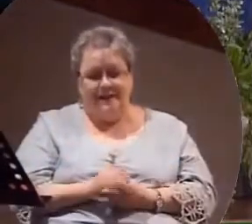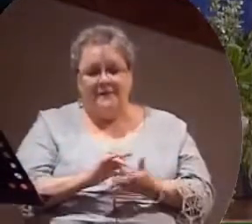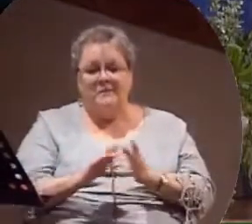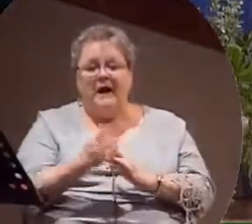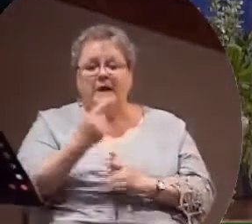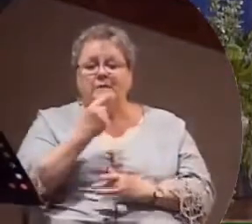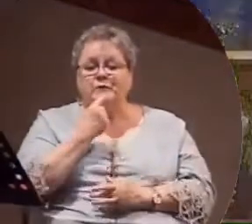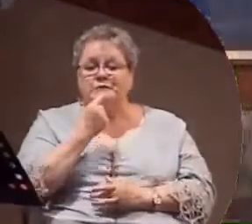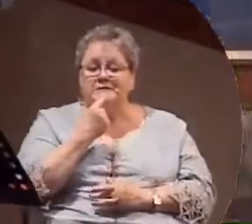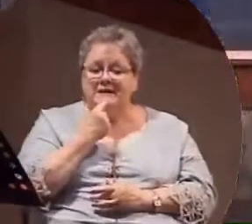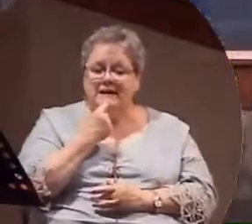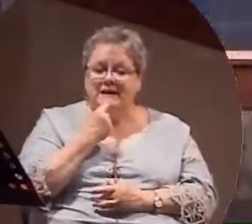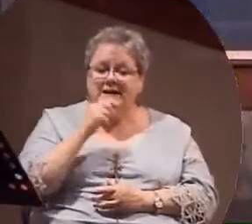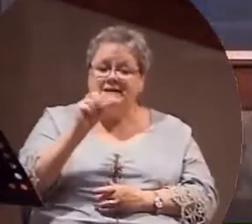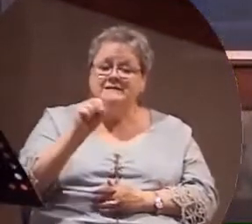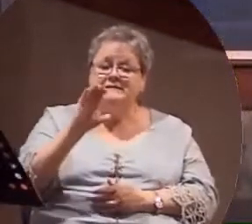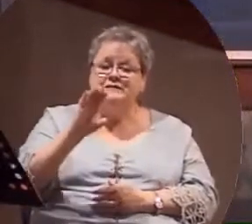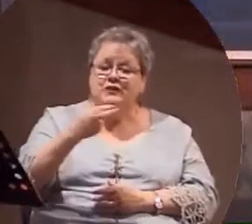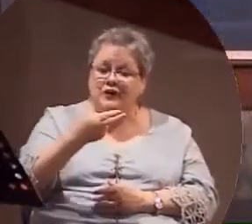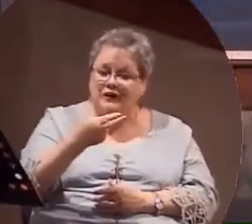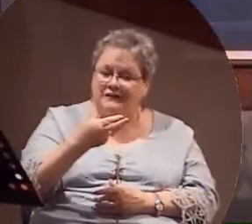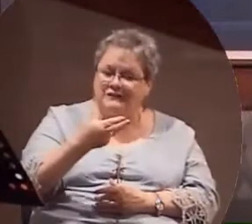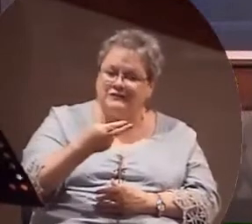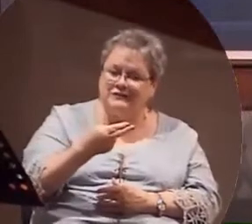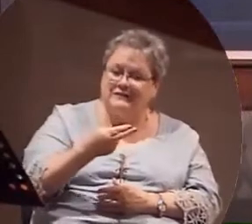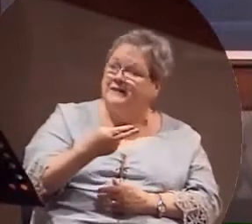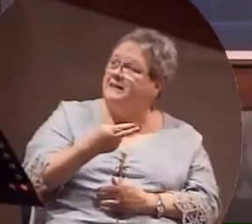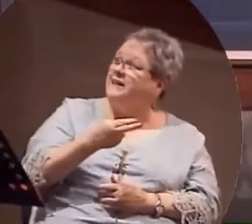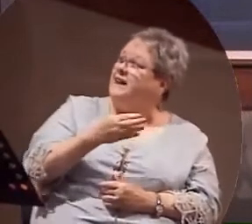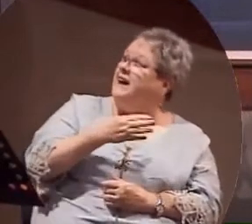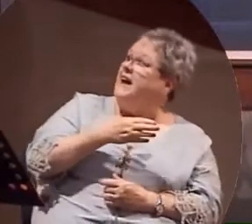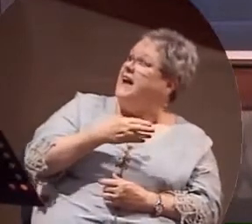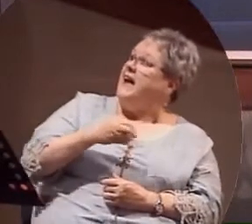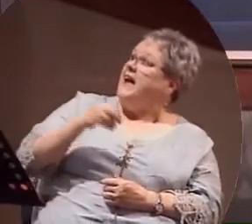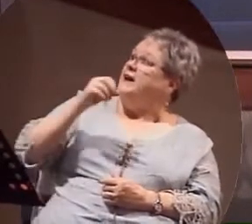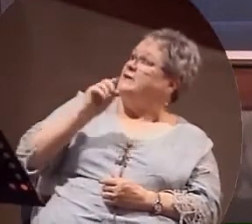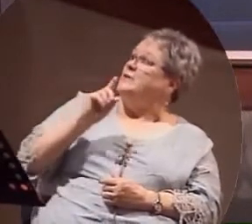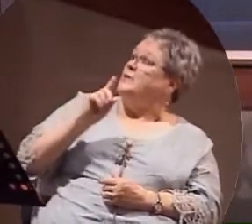Bible said, Such and one